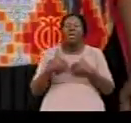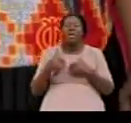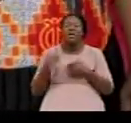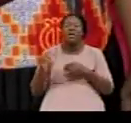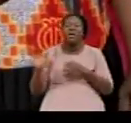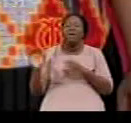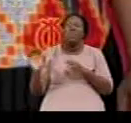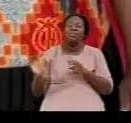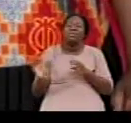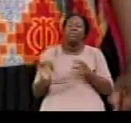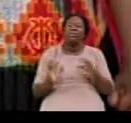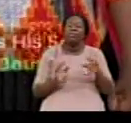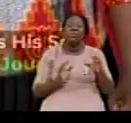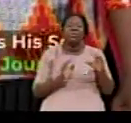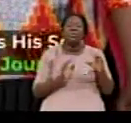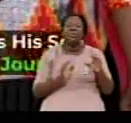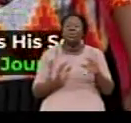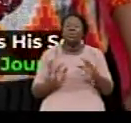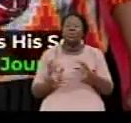has